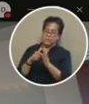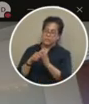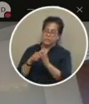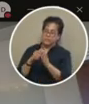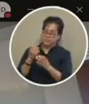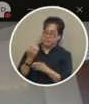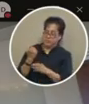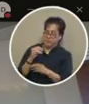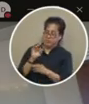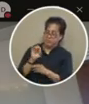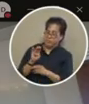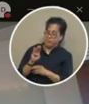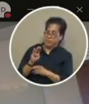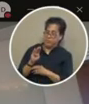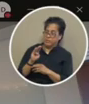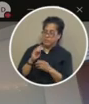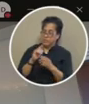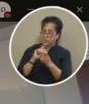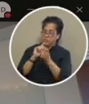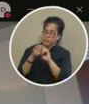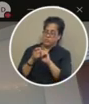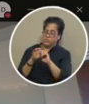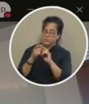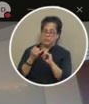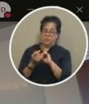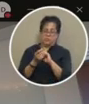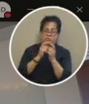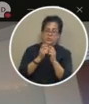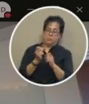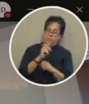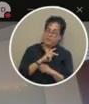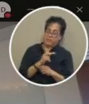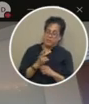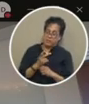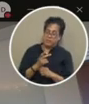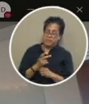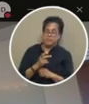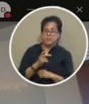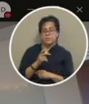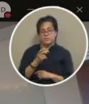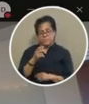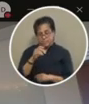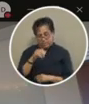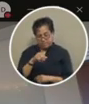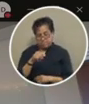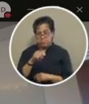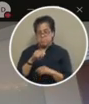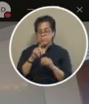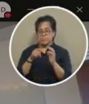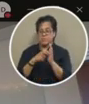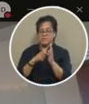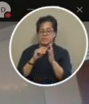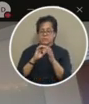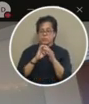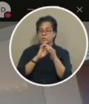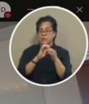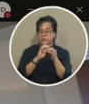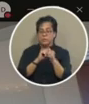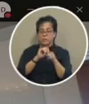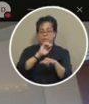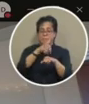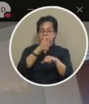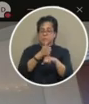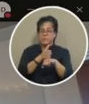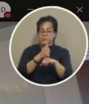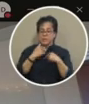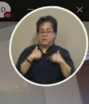in February? We changed it in February and now we're changing it back? That's correct. So this is, again, as I mentioned, this is tied into the implementation